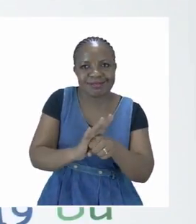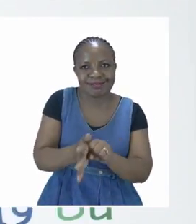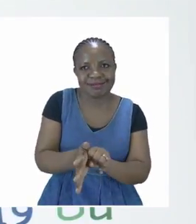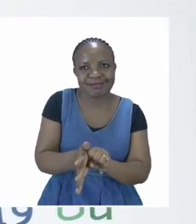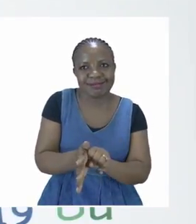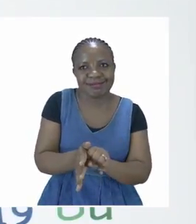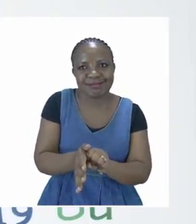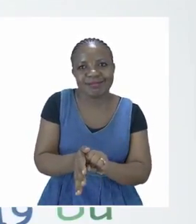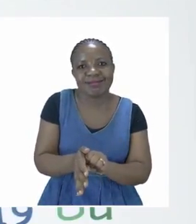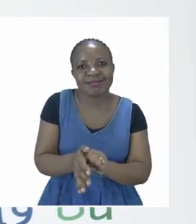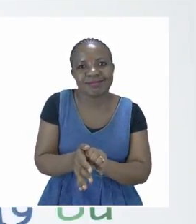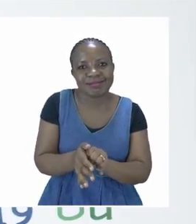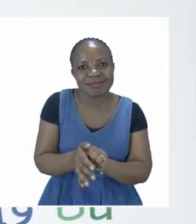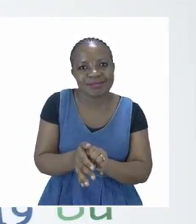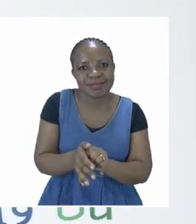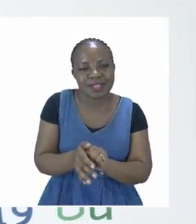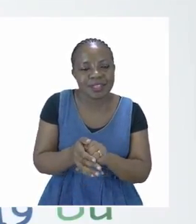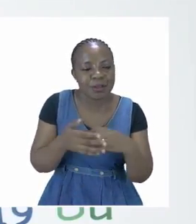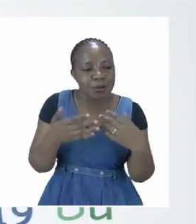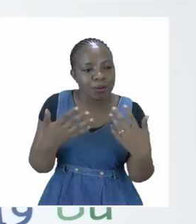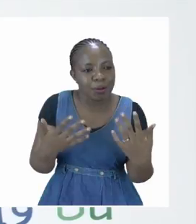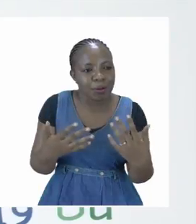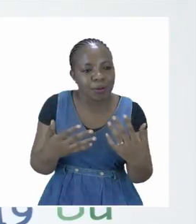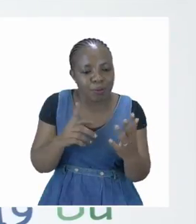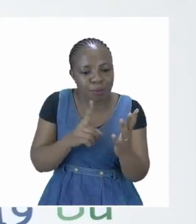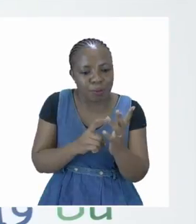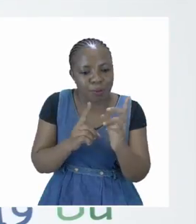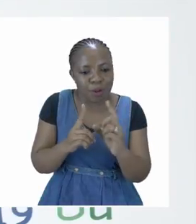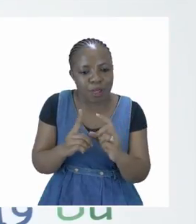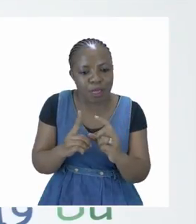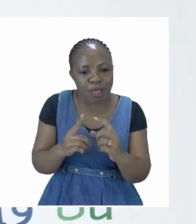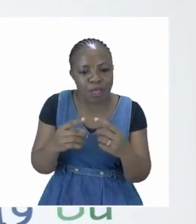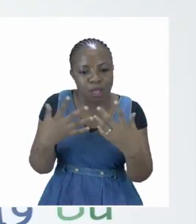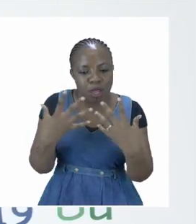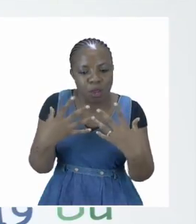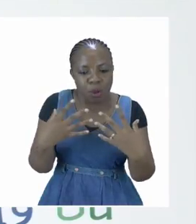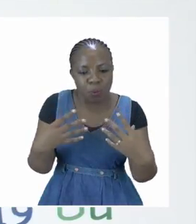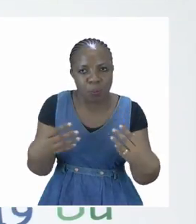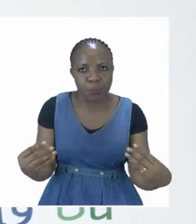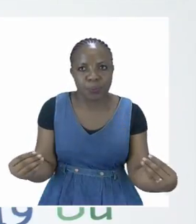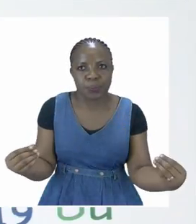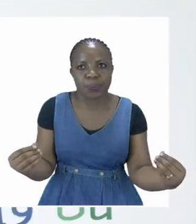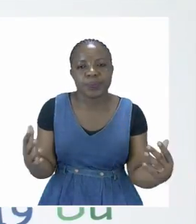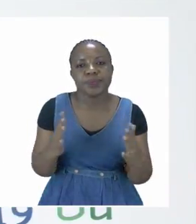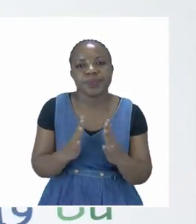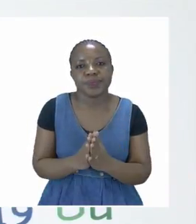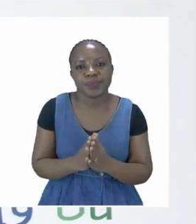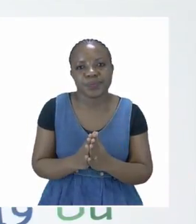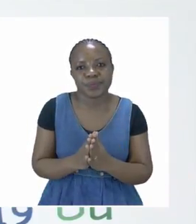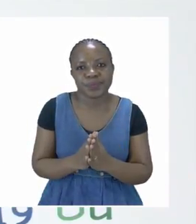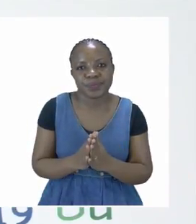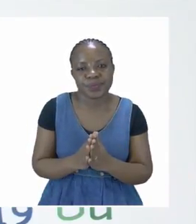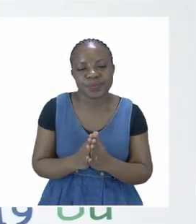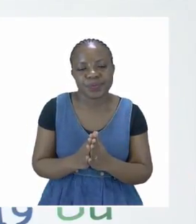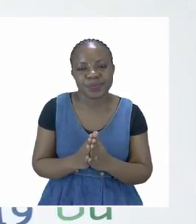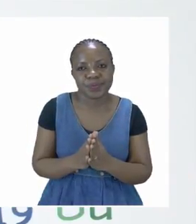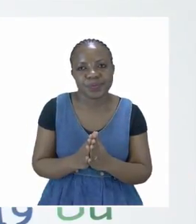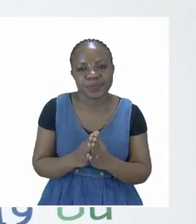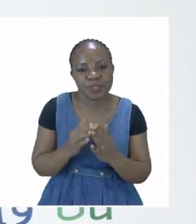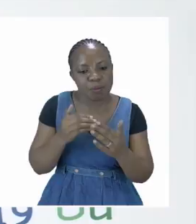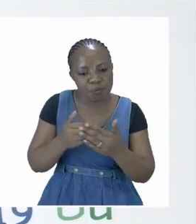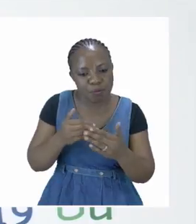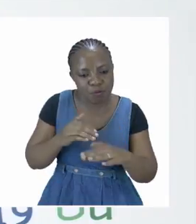Make sure that your hands are dry before you touch anything else. Well done.